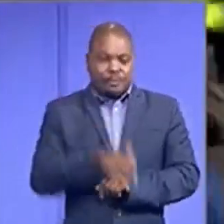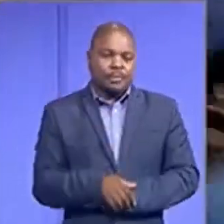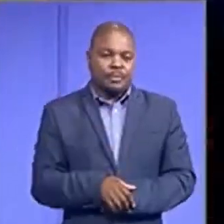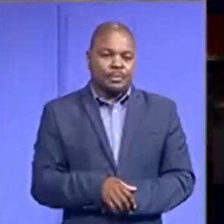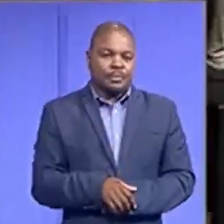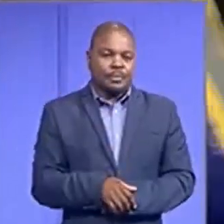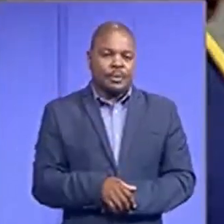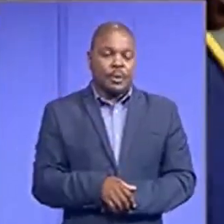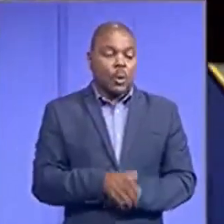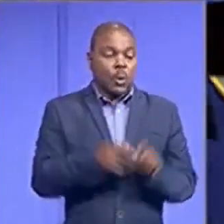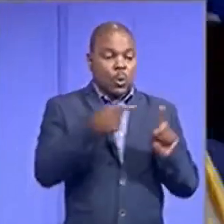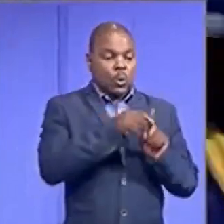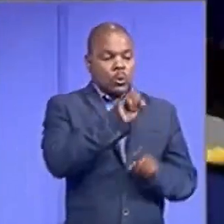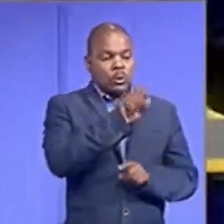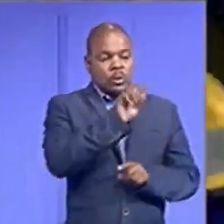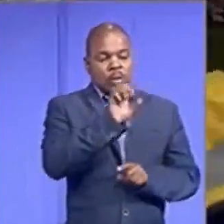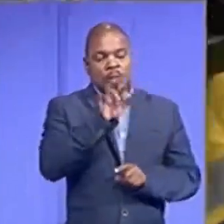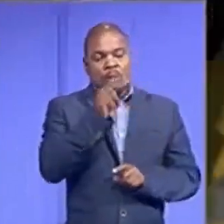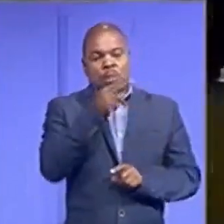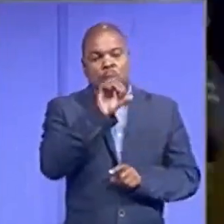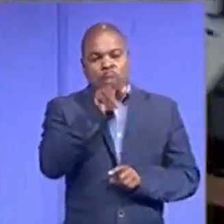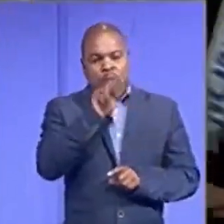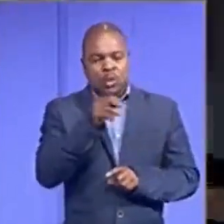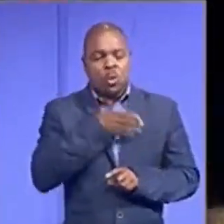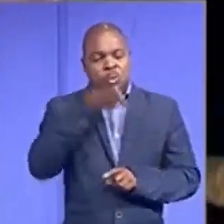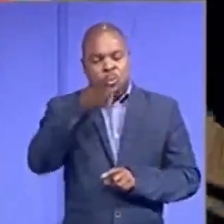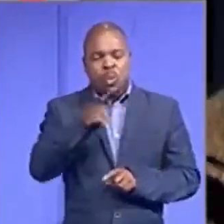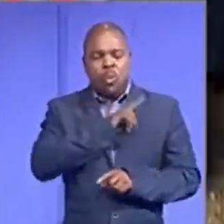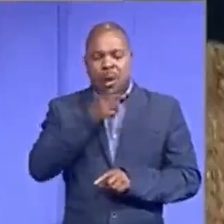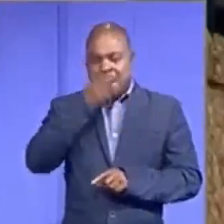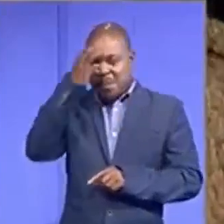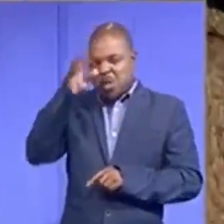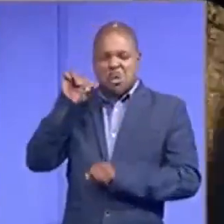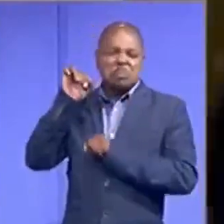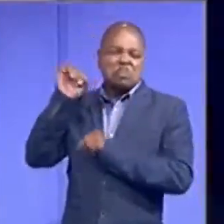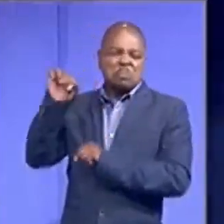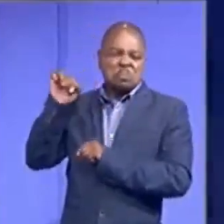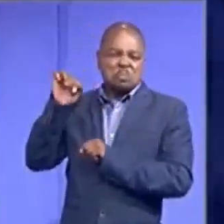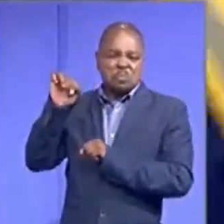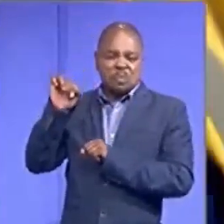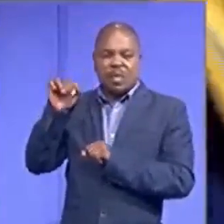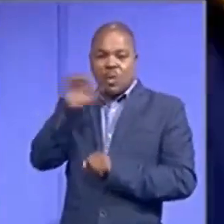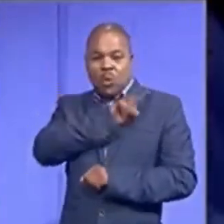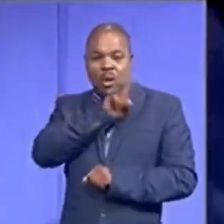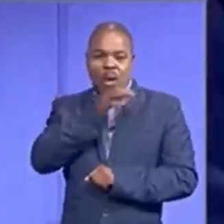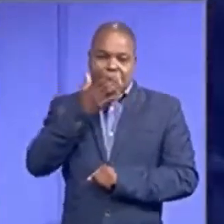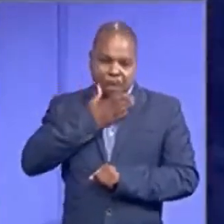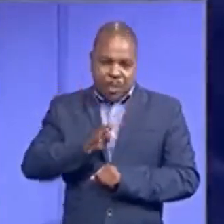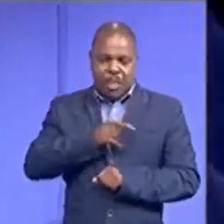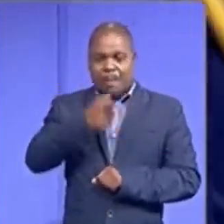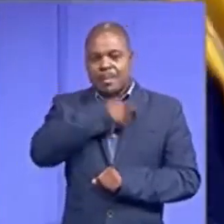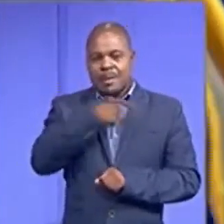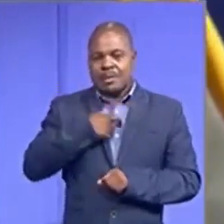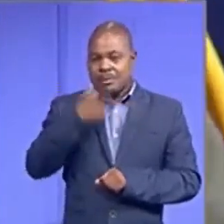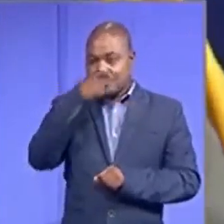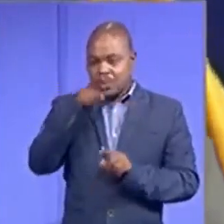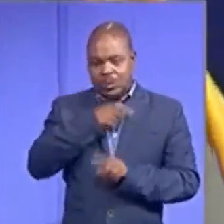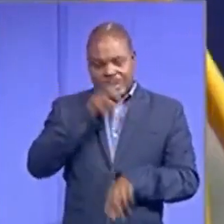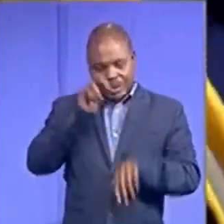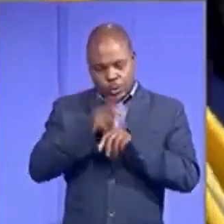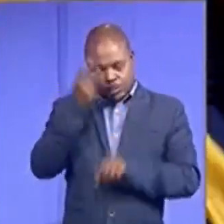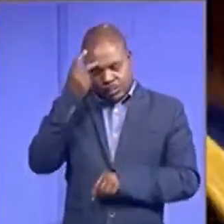Steenhuisen o ne a bua kwa ntle ga letsholo la go ipaya ka bodipa kwa Pretoria kwa ba neng ba ikuela gore President Cyril Ramaphosa a naganise